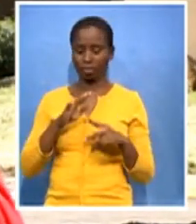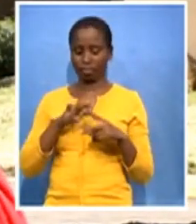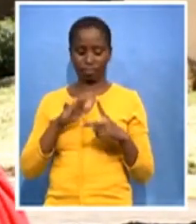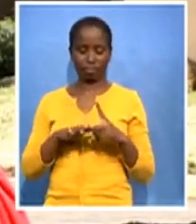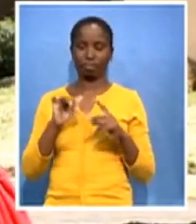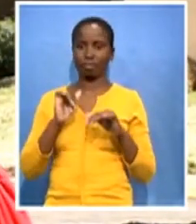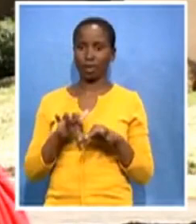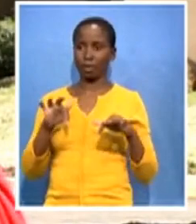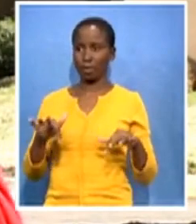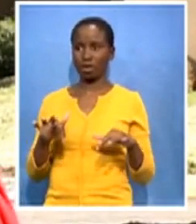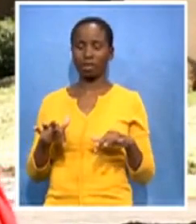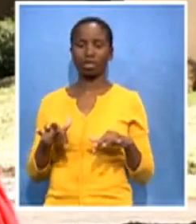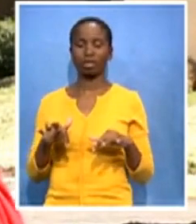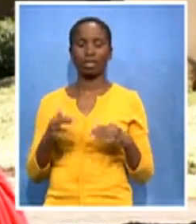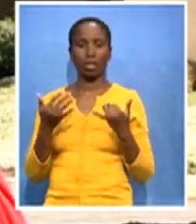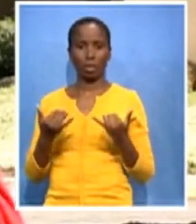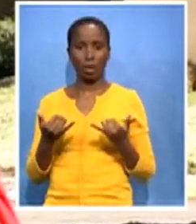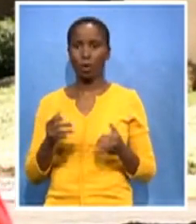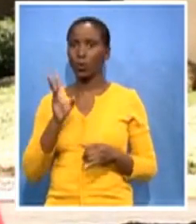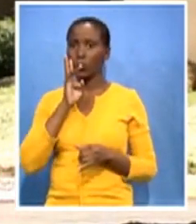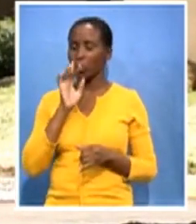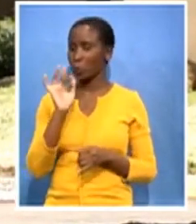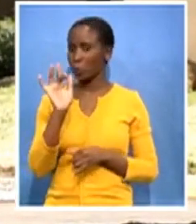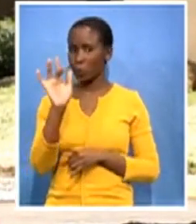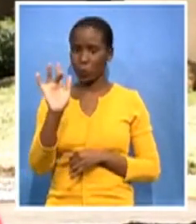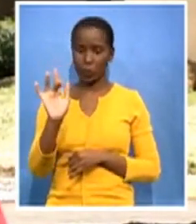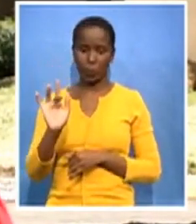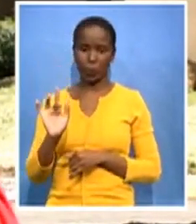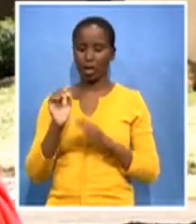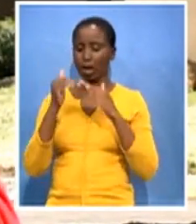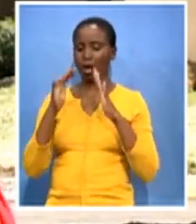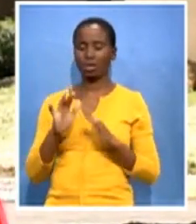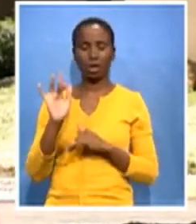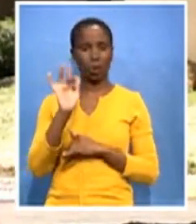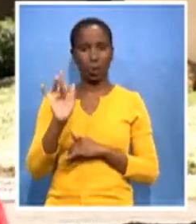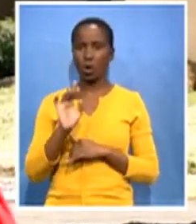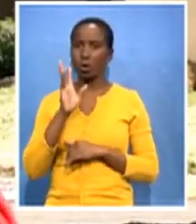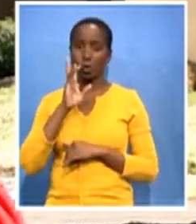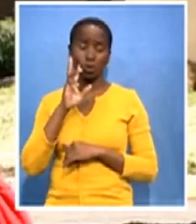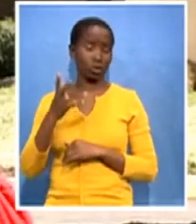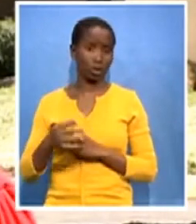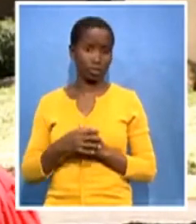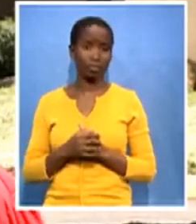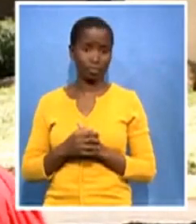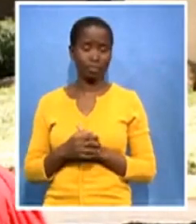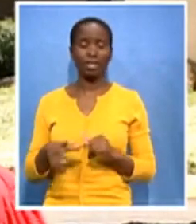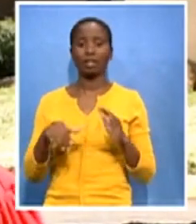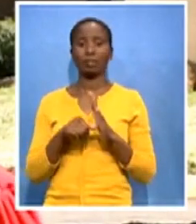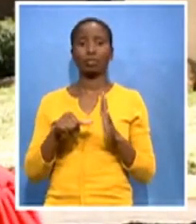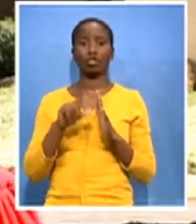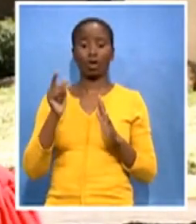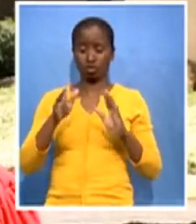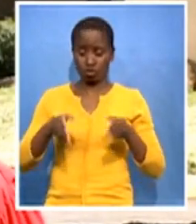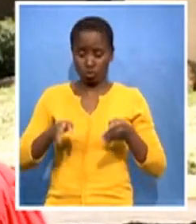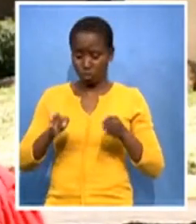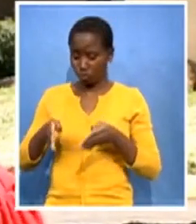water in their own respective households. The most important thing is that the roads all over Maluti A-Phofung are in a very